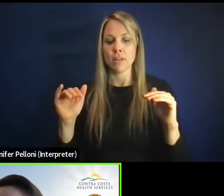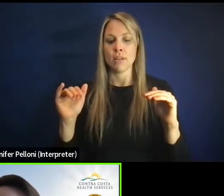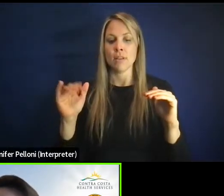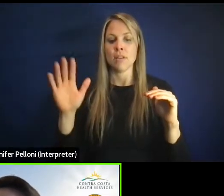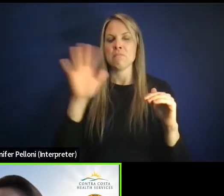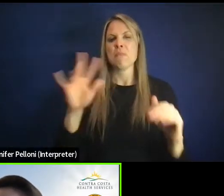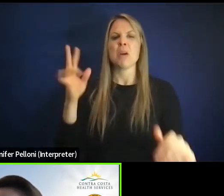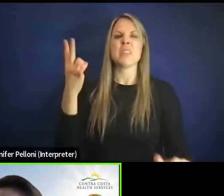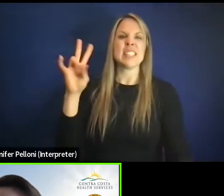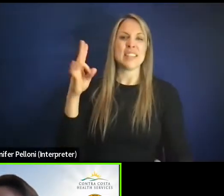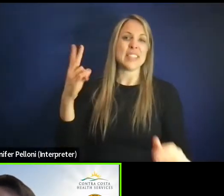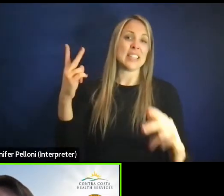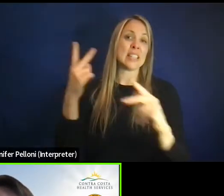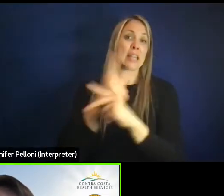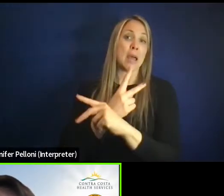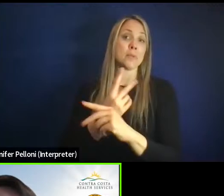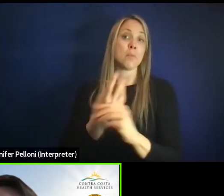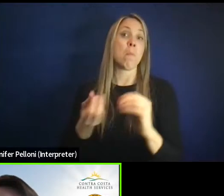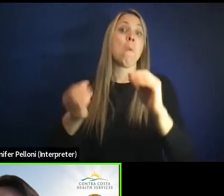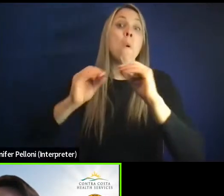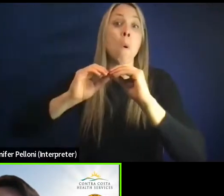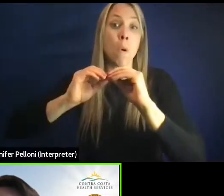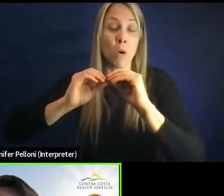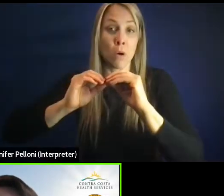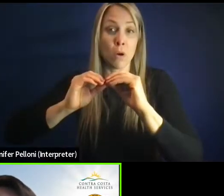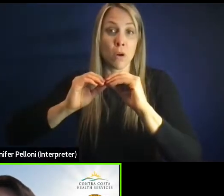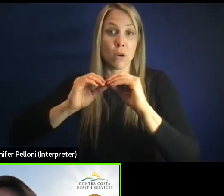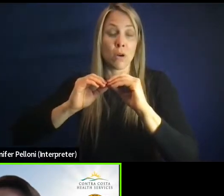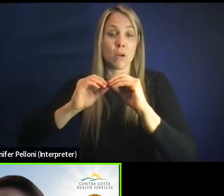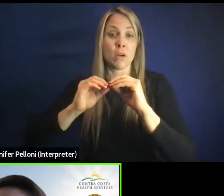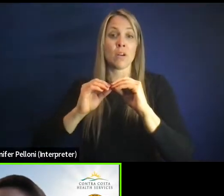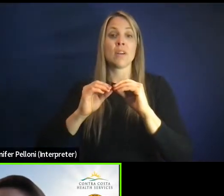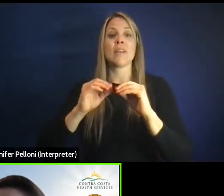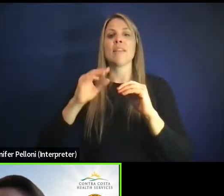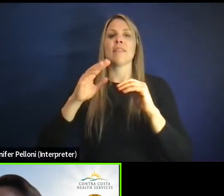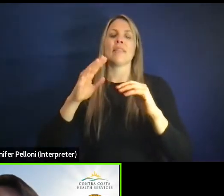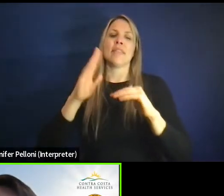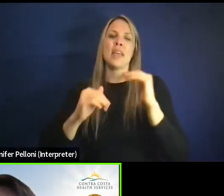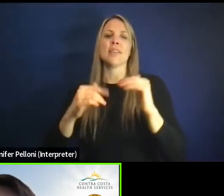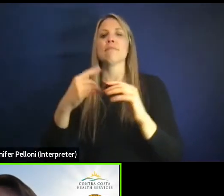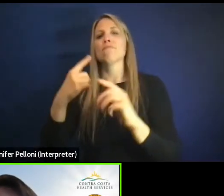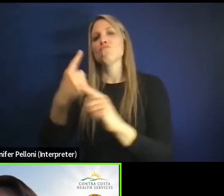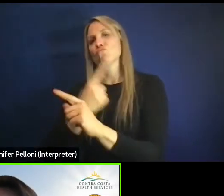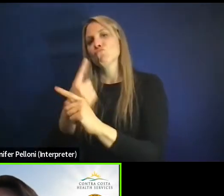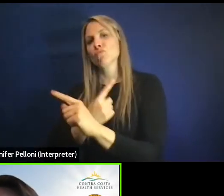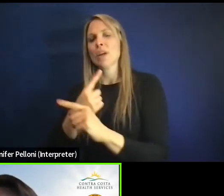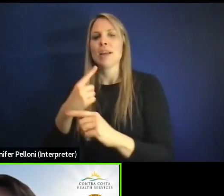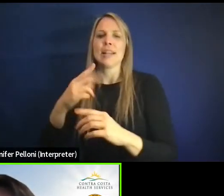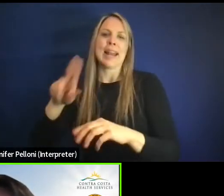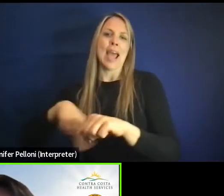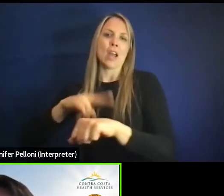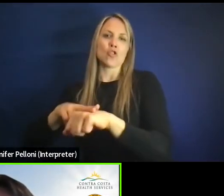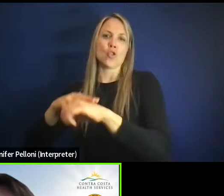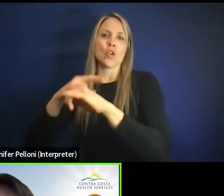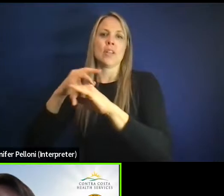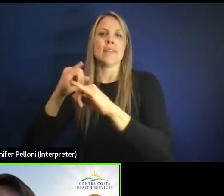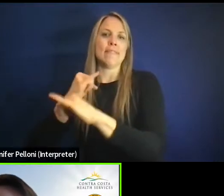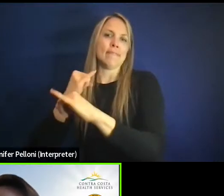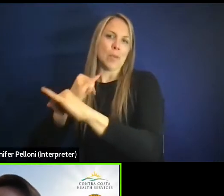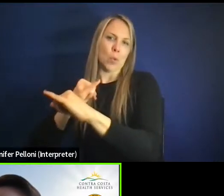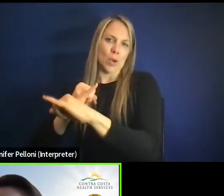17 times higher than the antibody levels that we typically measure after a natural